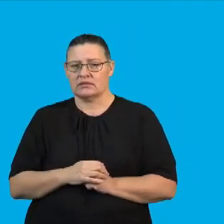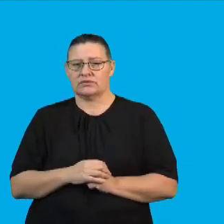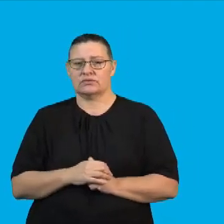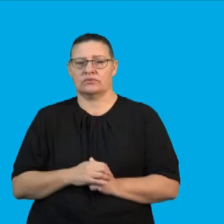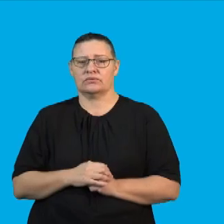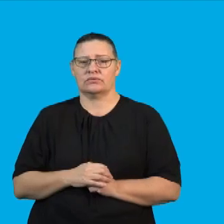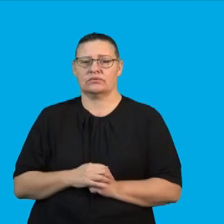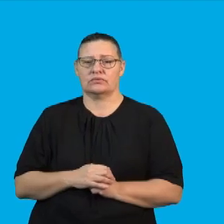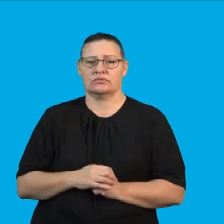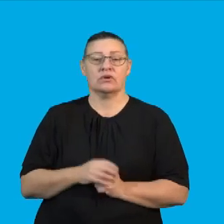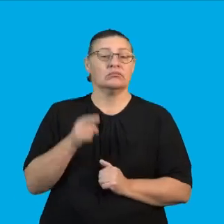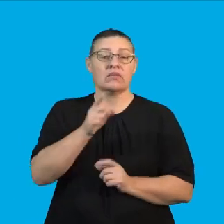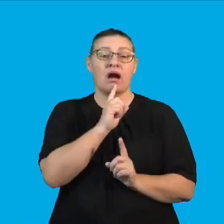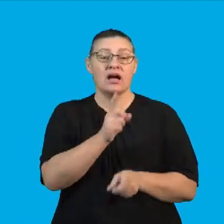3.